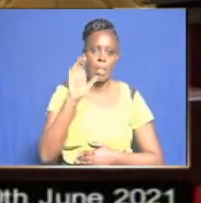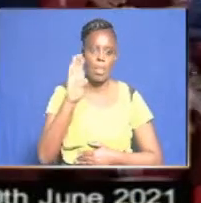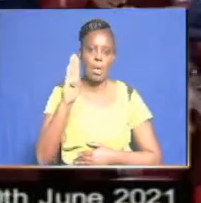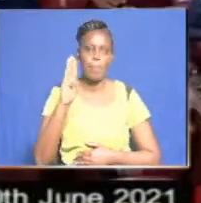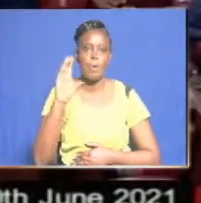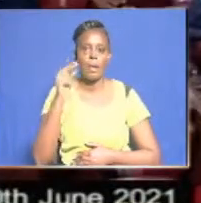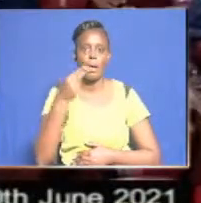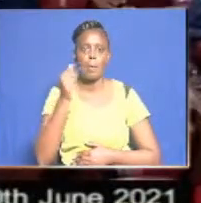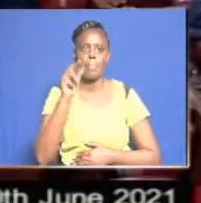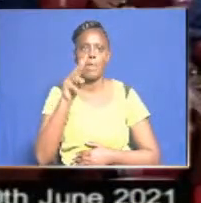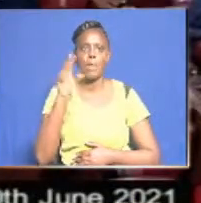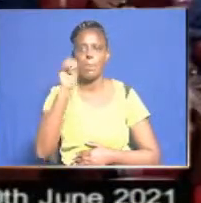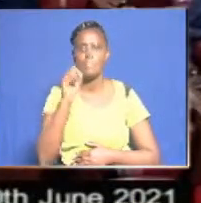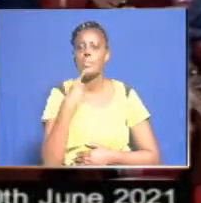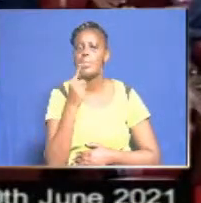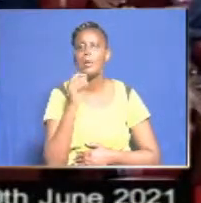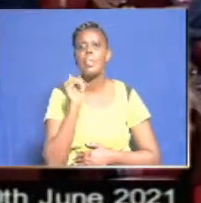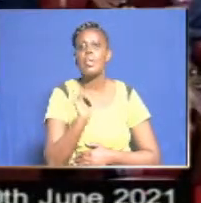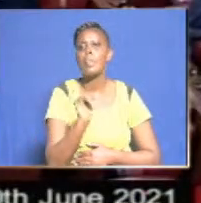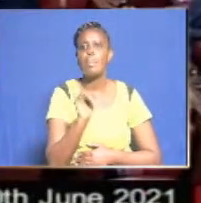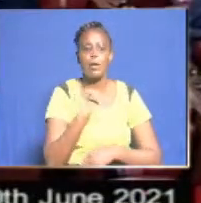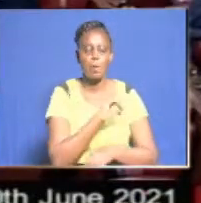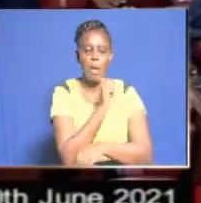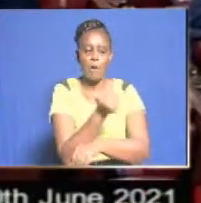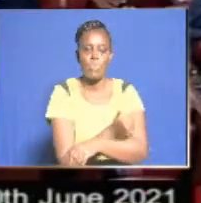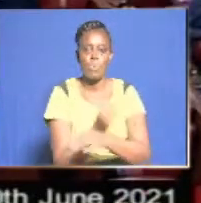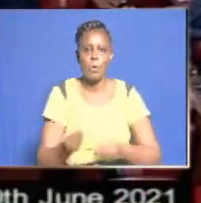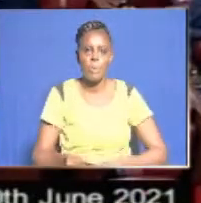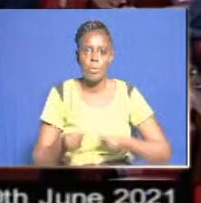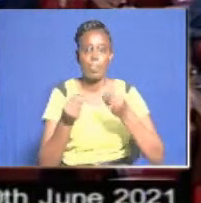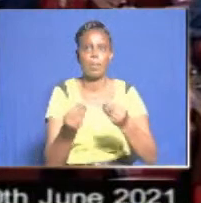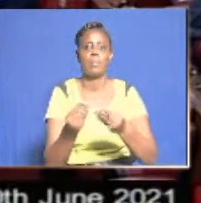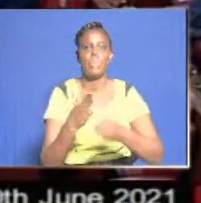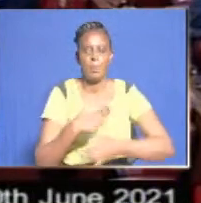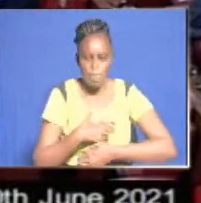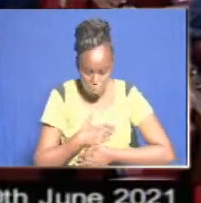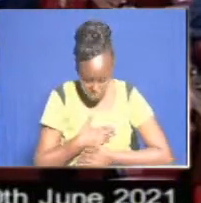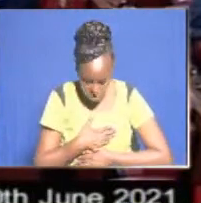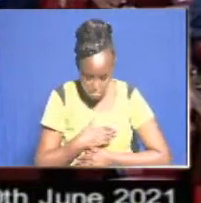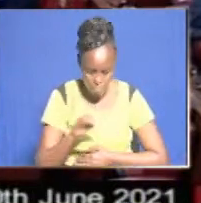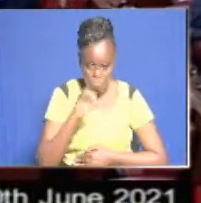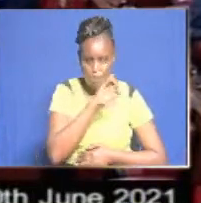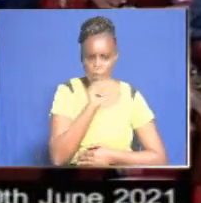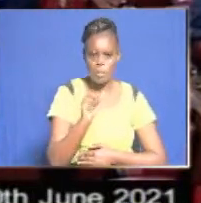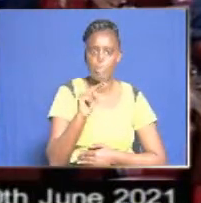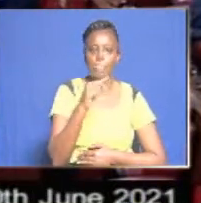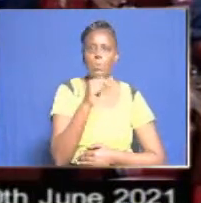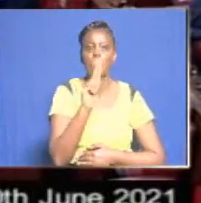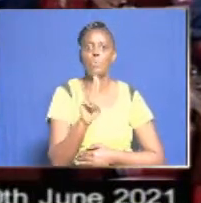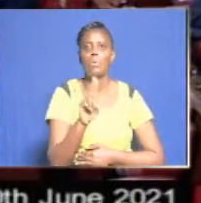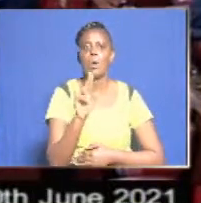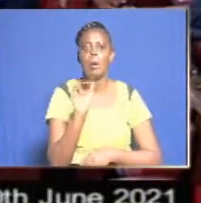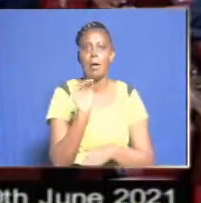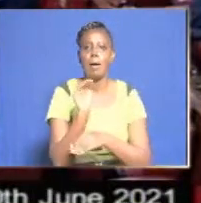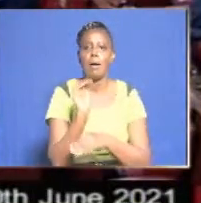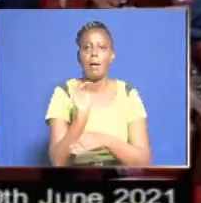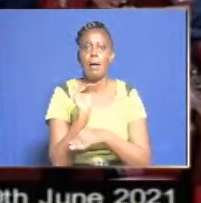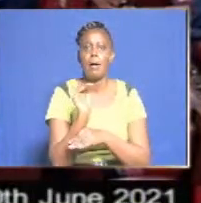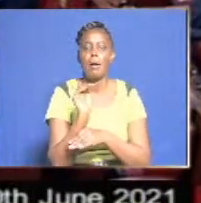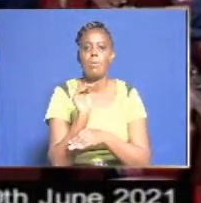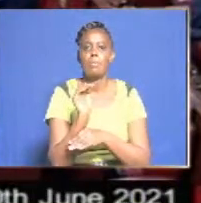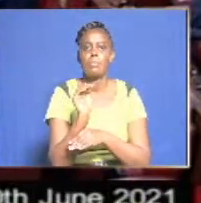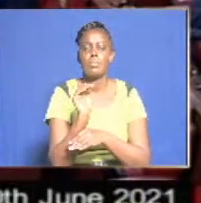He had indicated that he had given authority to the Honorable Jaguar to ask on his behalf. Thank you, Mr. Speaker. I rise on behalf